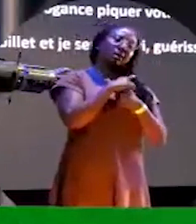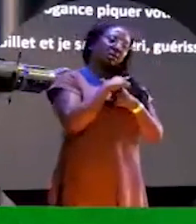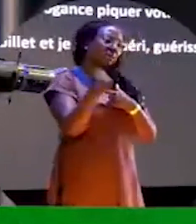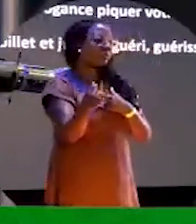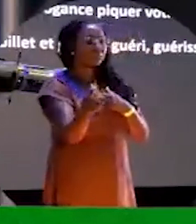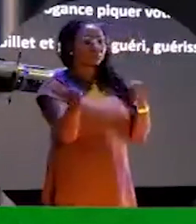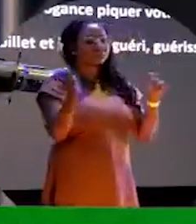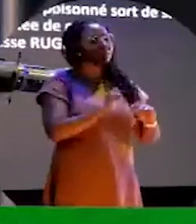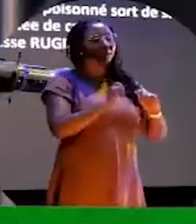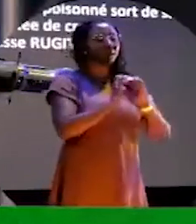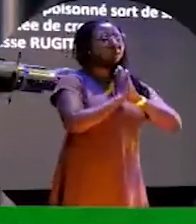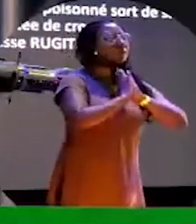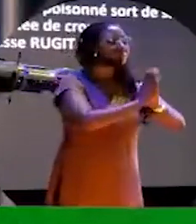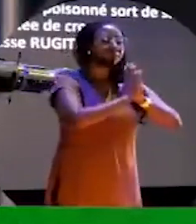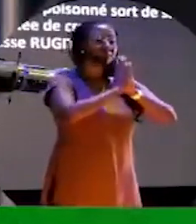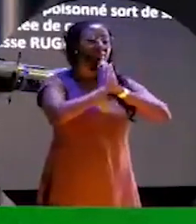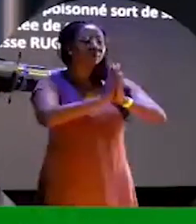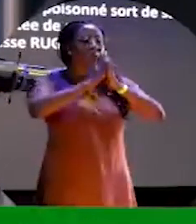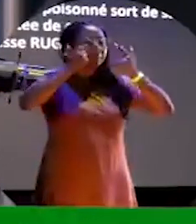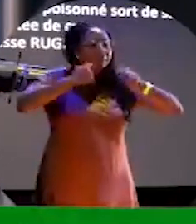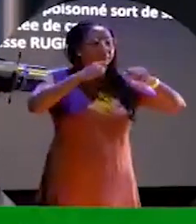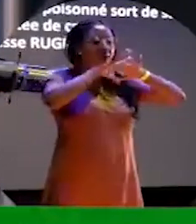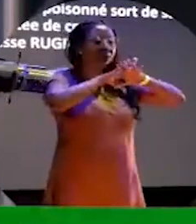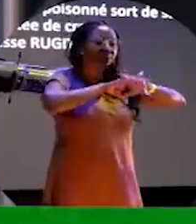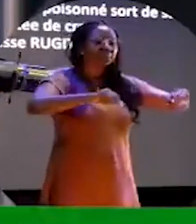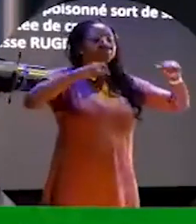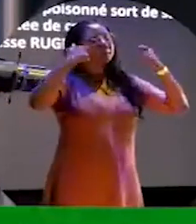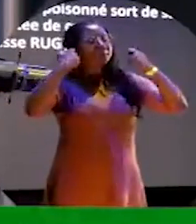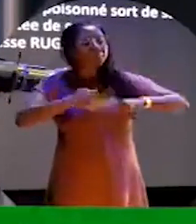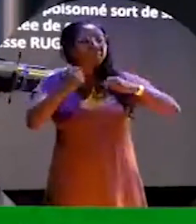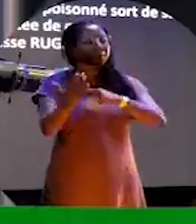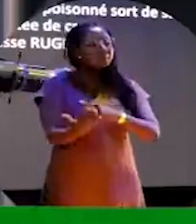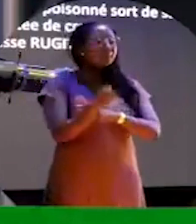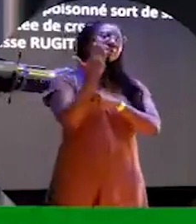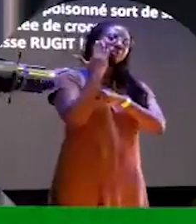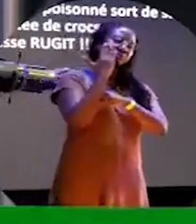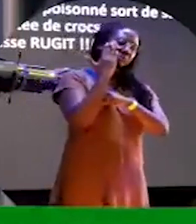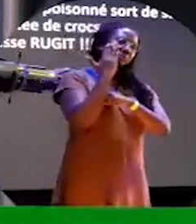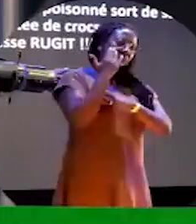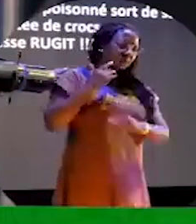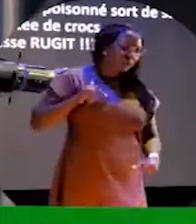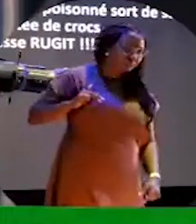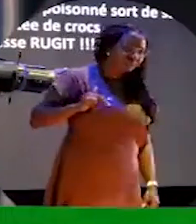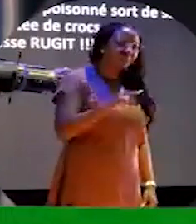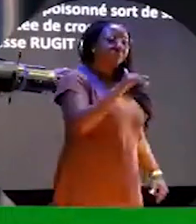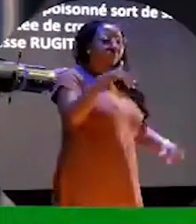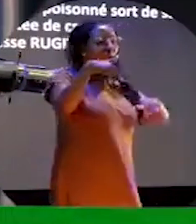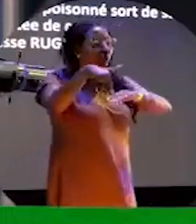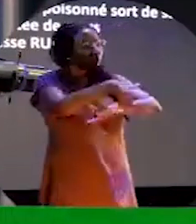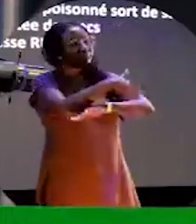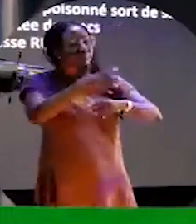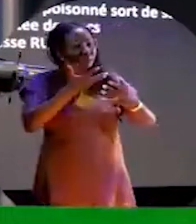my purse, heal my purse. And the poisoned desperation snicks out of